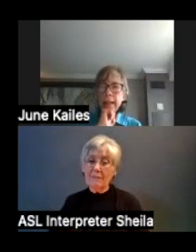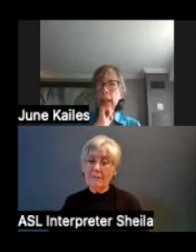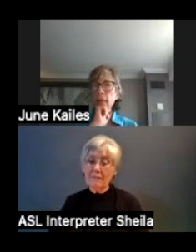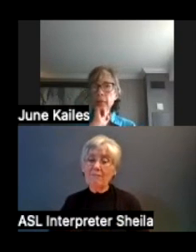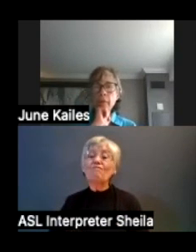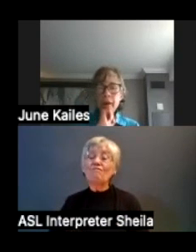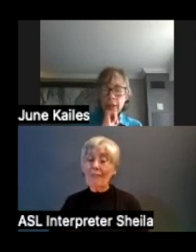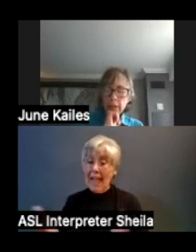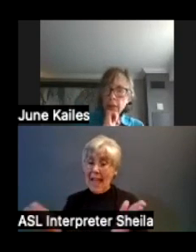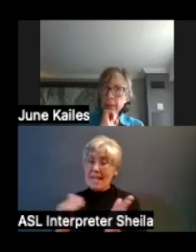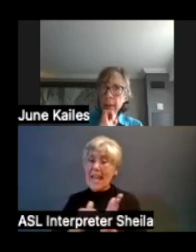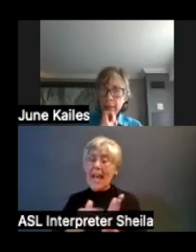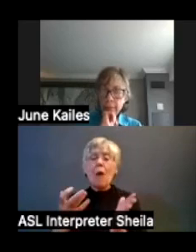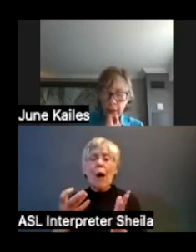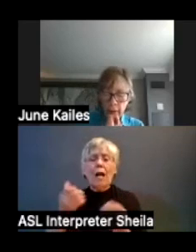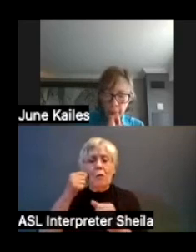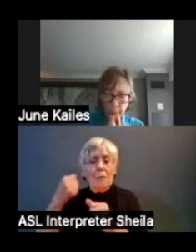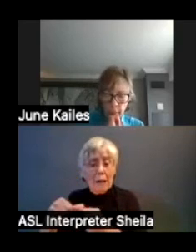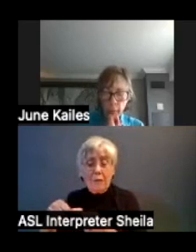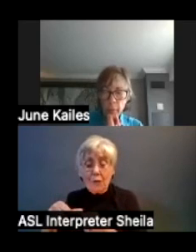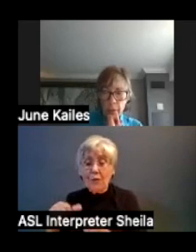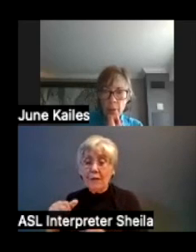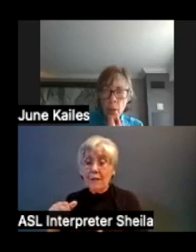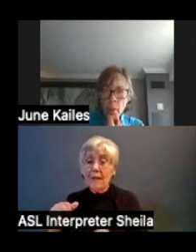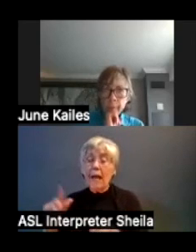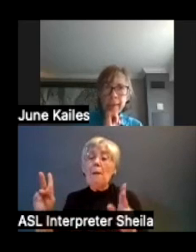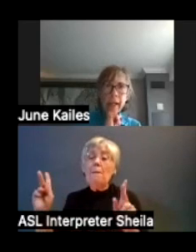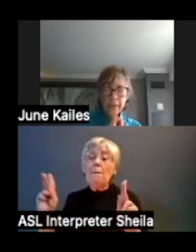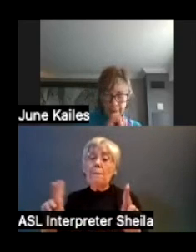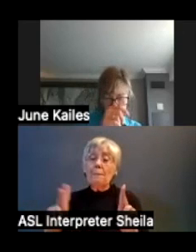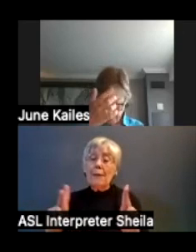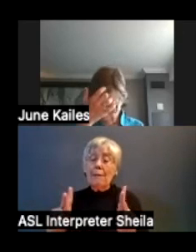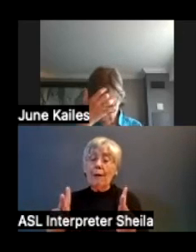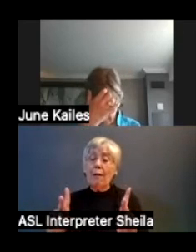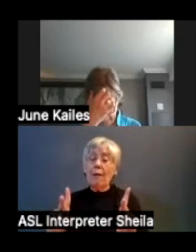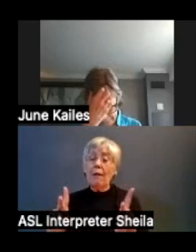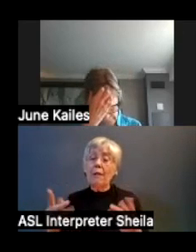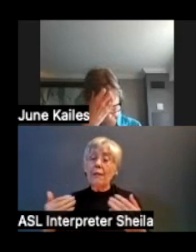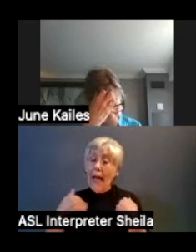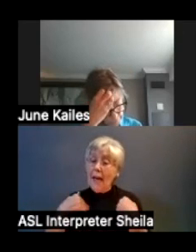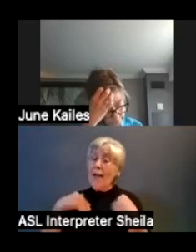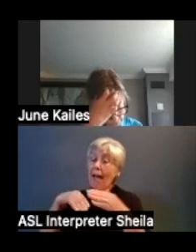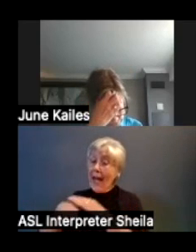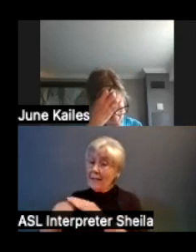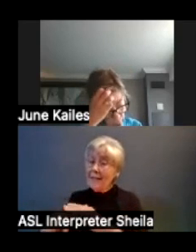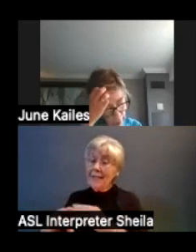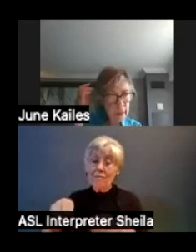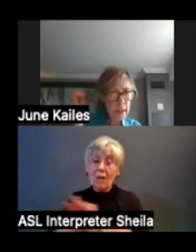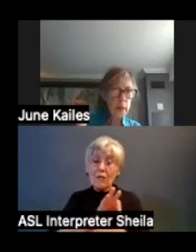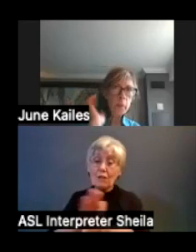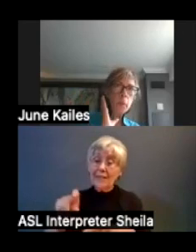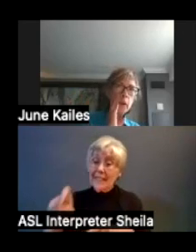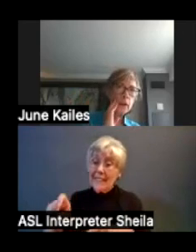And again, a reminder that, you know, people with access to functional needs are